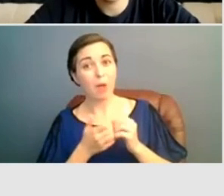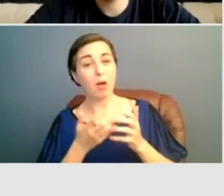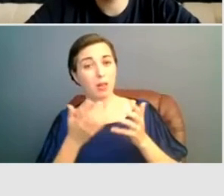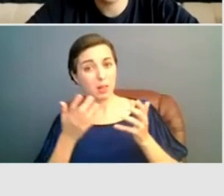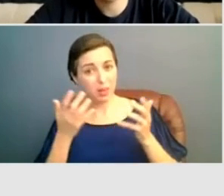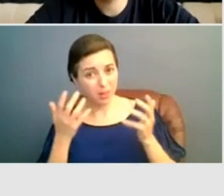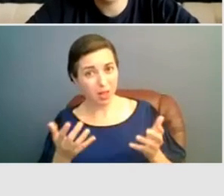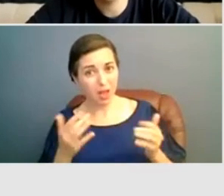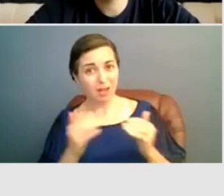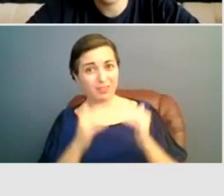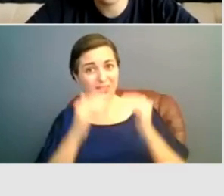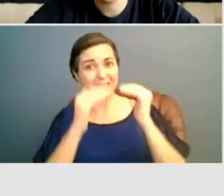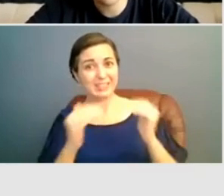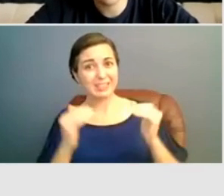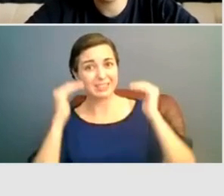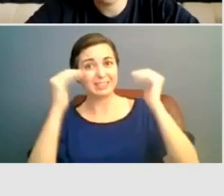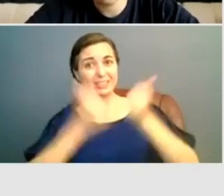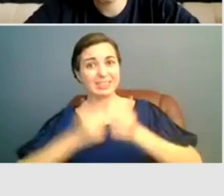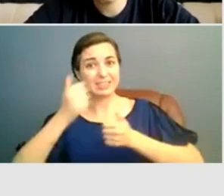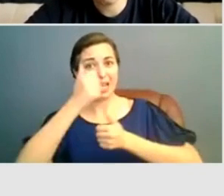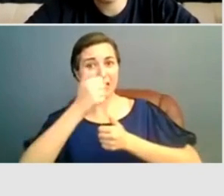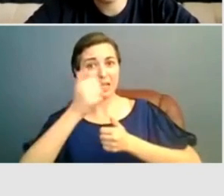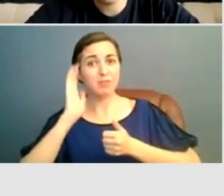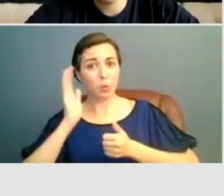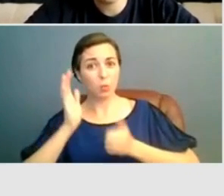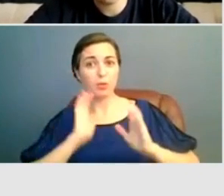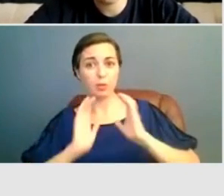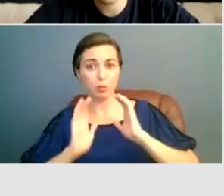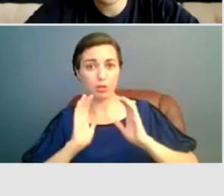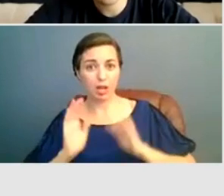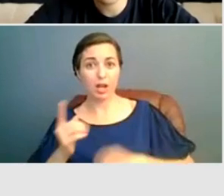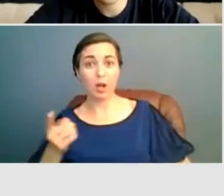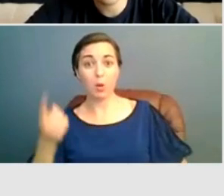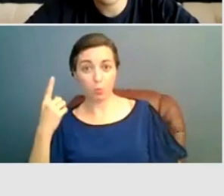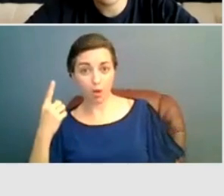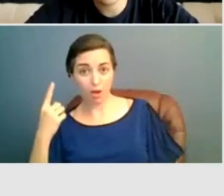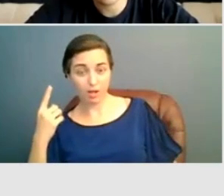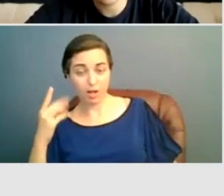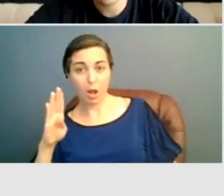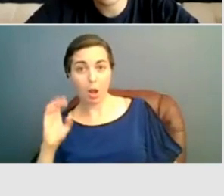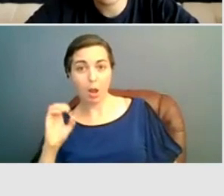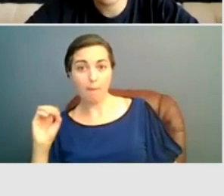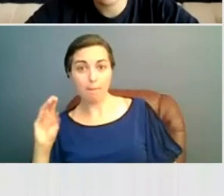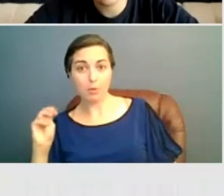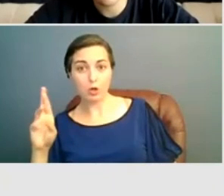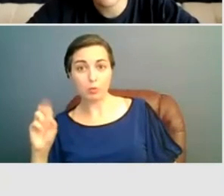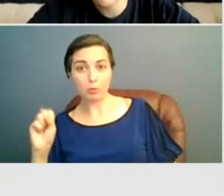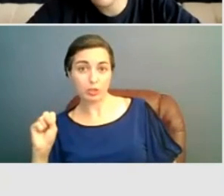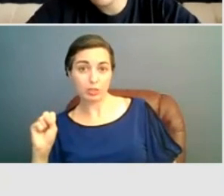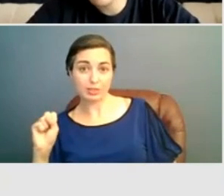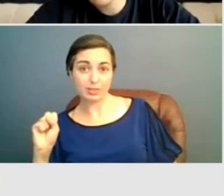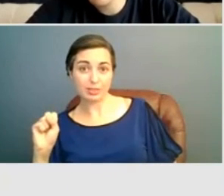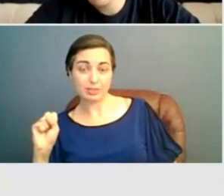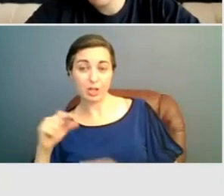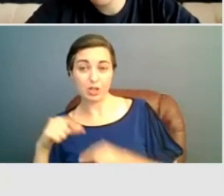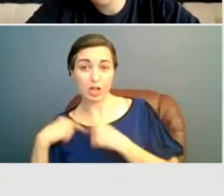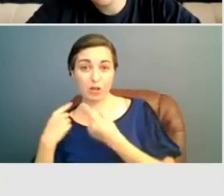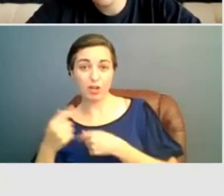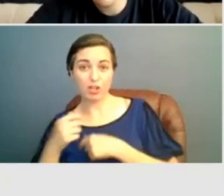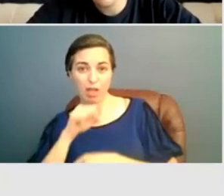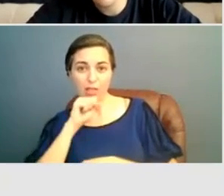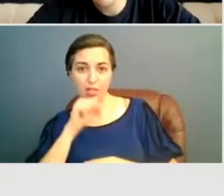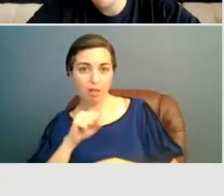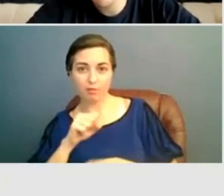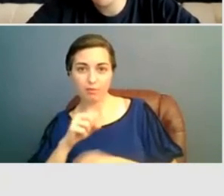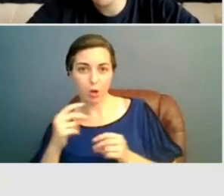of executives will communicate. One, because I'll call it out, like the boomers, baby boomer generation, they love shorthanding